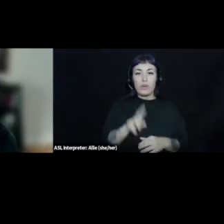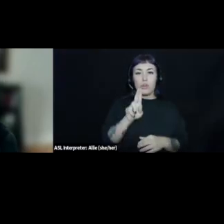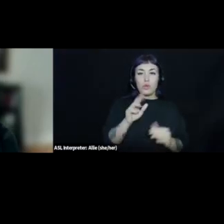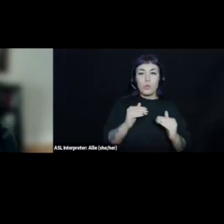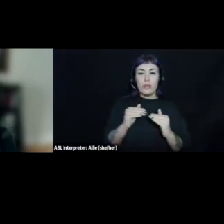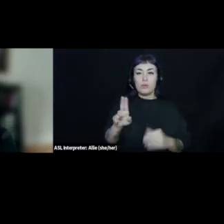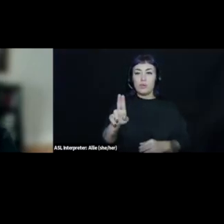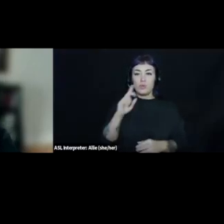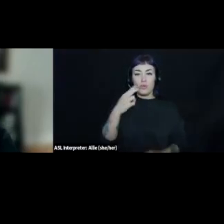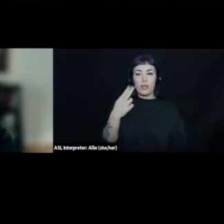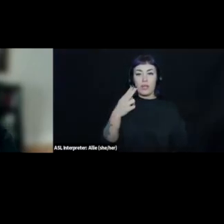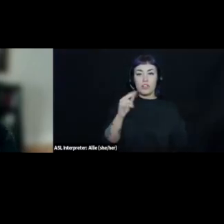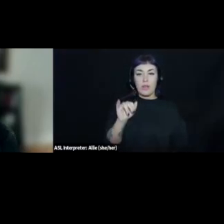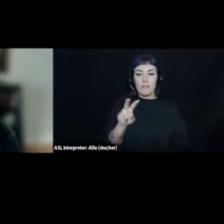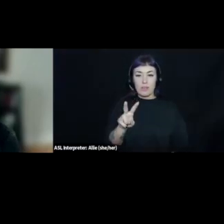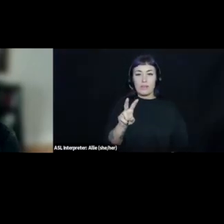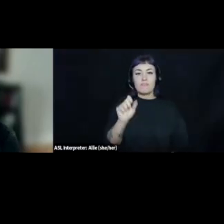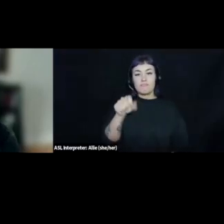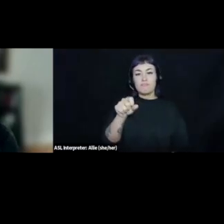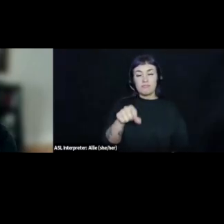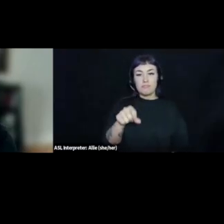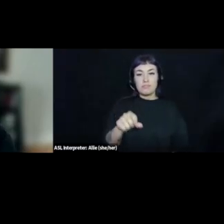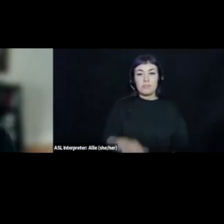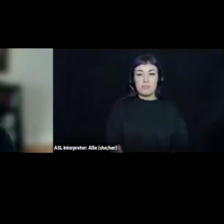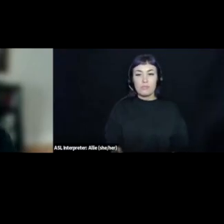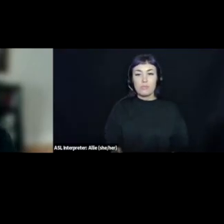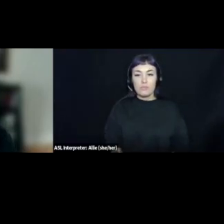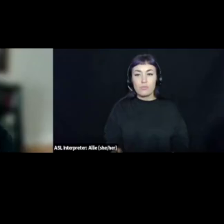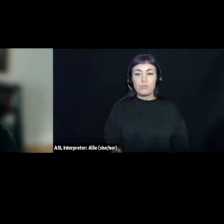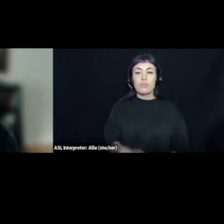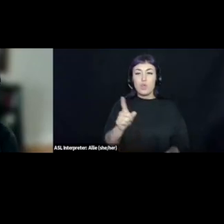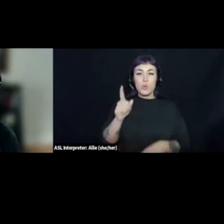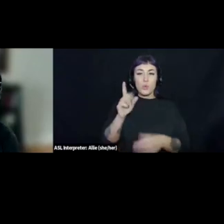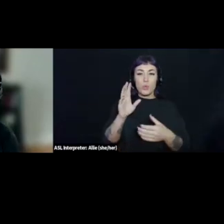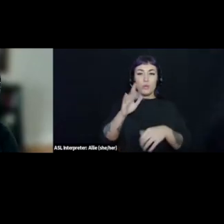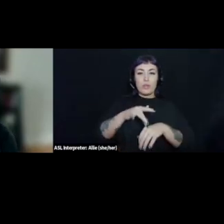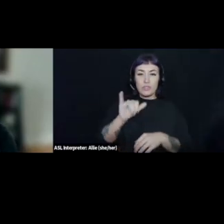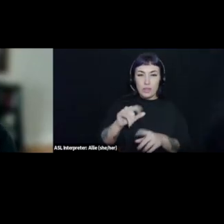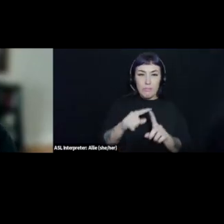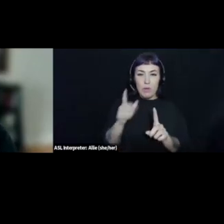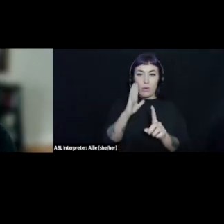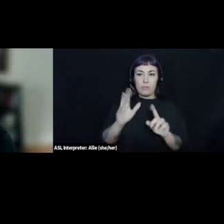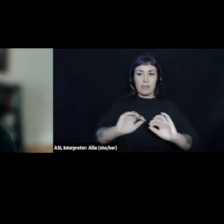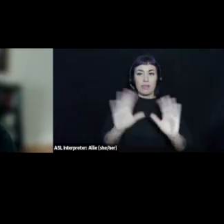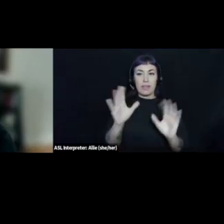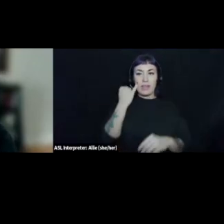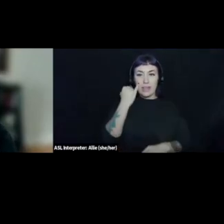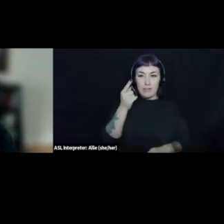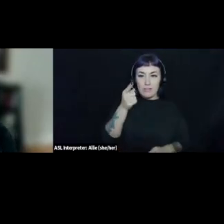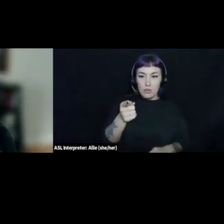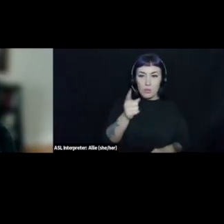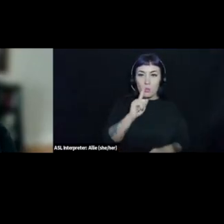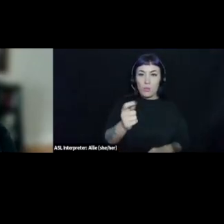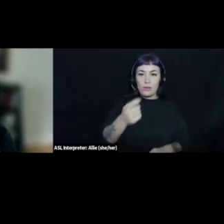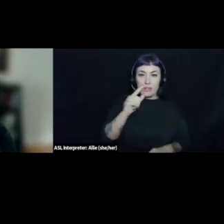to HIV. Yes, Yeah, yes. you did sort of touch on it, but I just wanted to make that so very clear that if you are taking